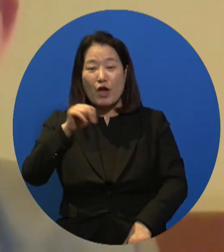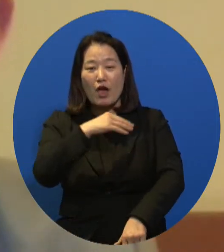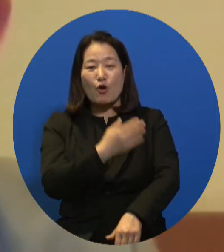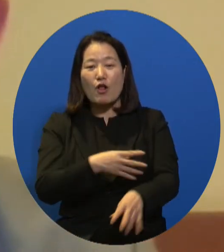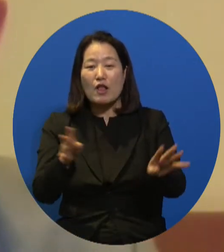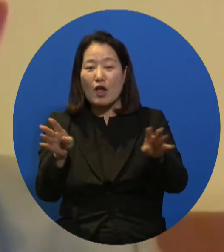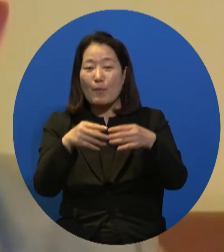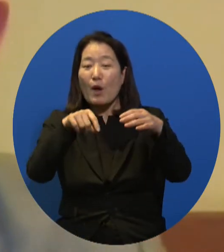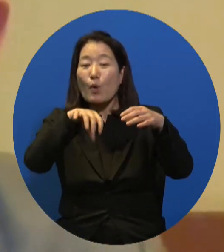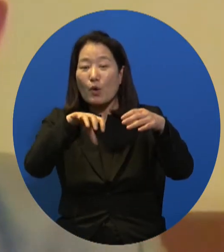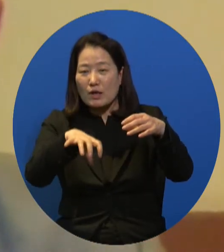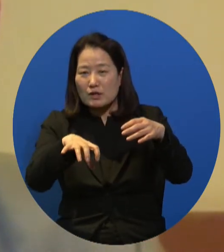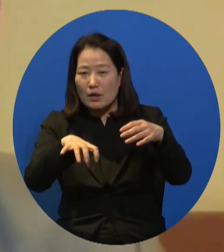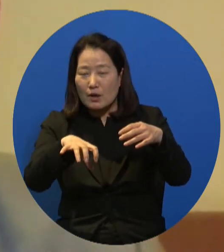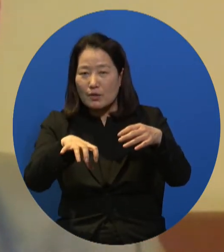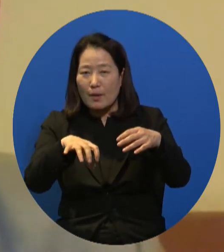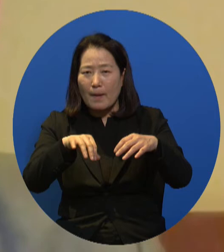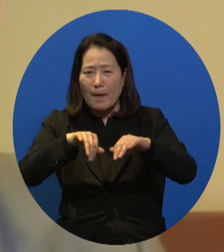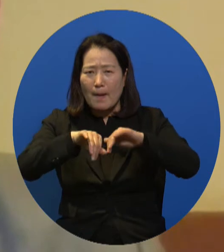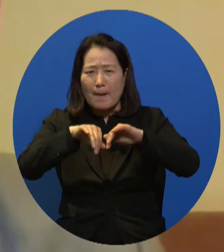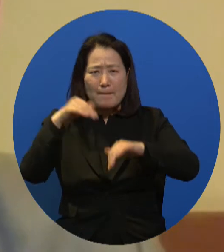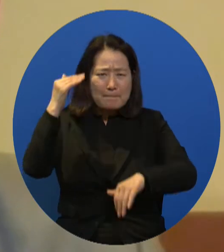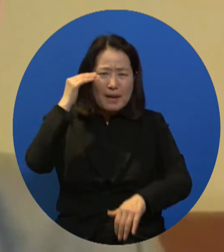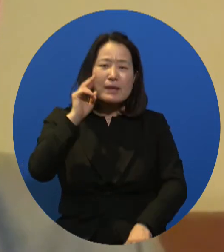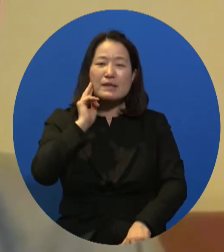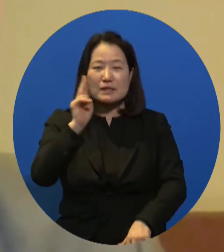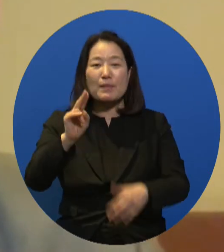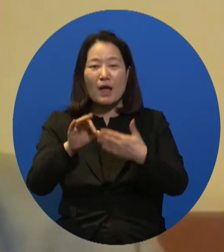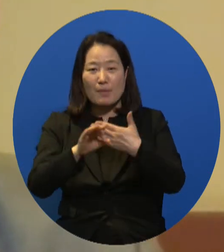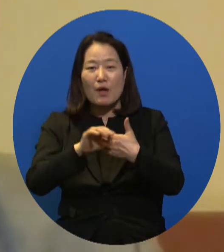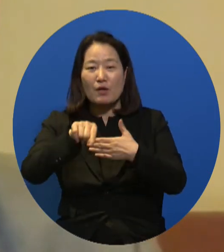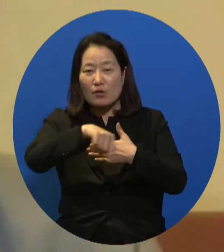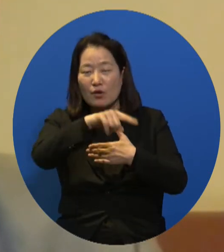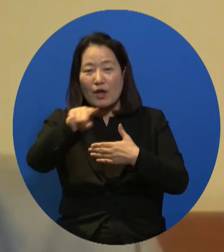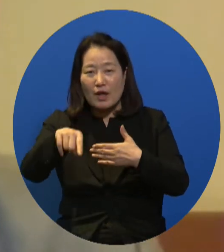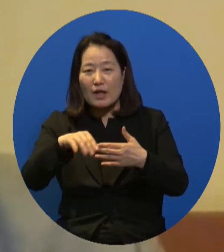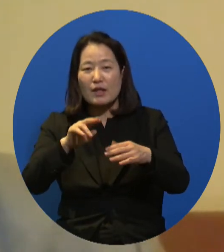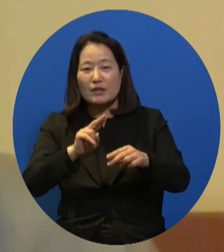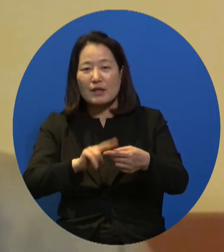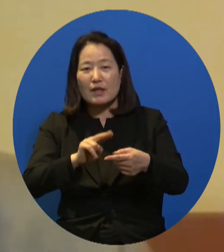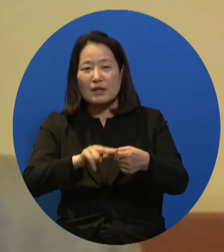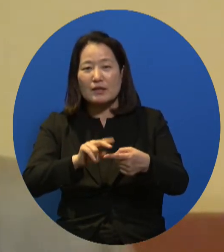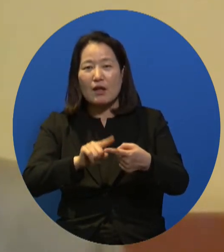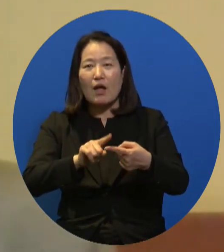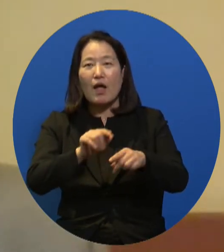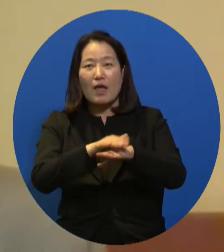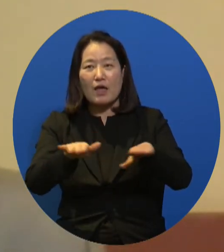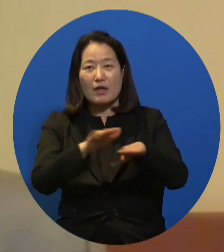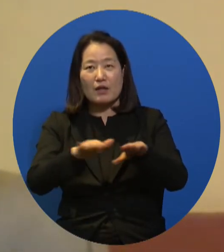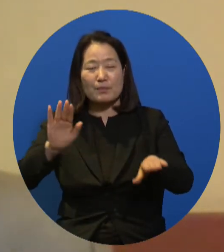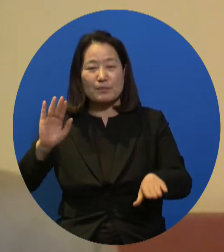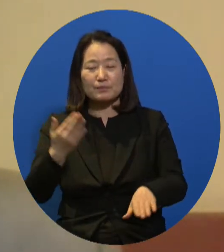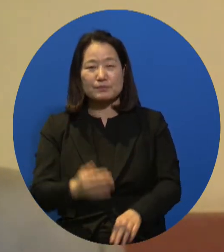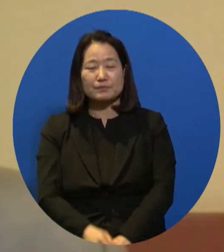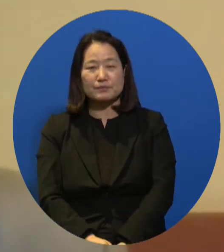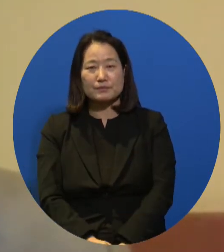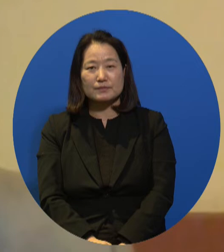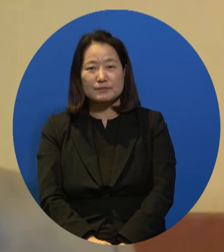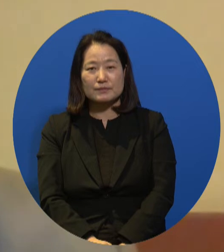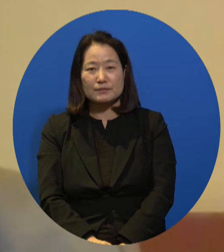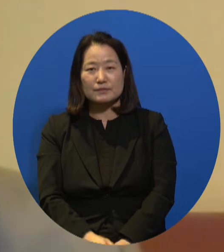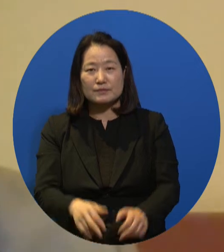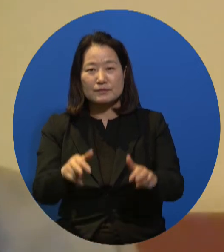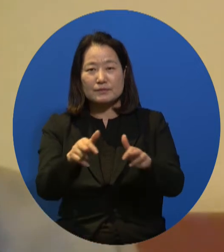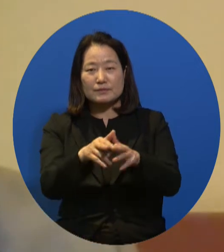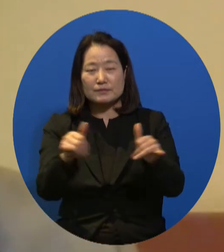procedure. This is a particularly powerful route to challenge widespread violations of rights, and